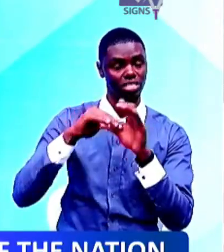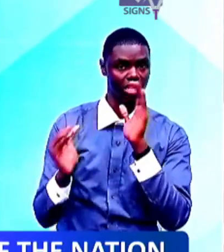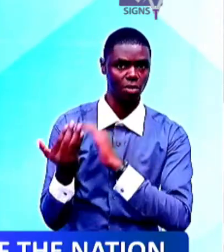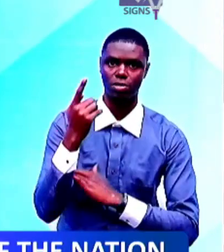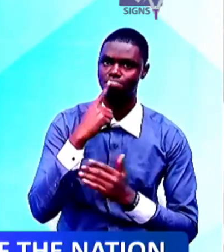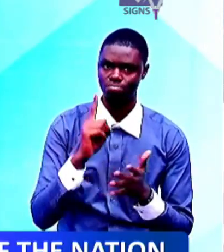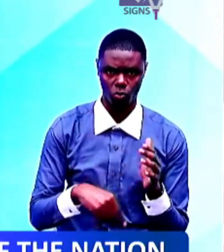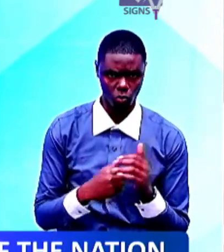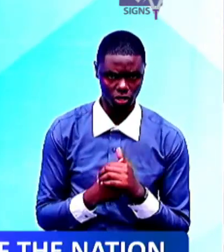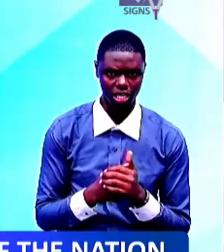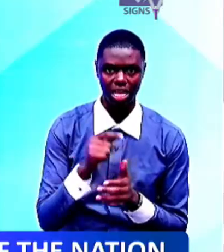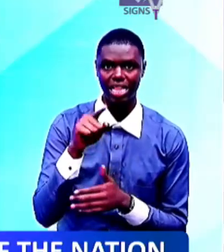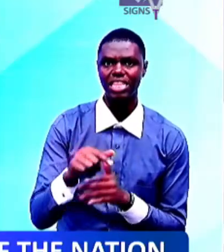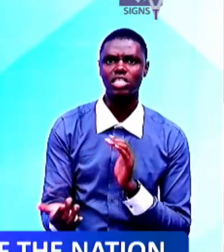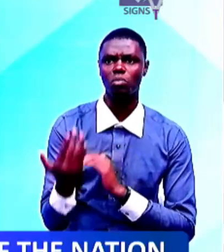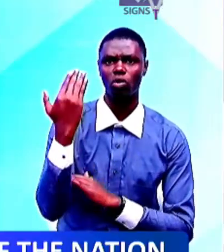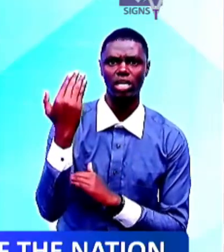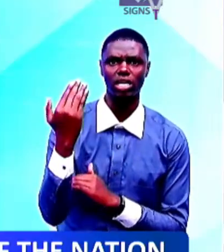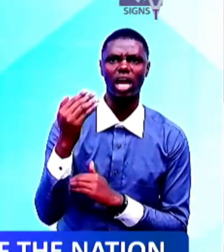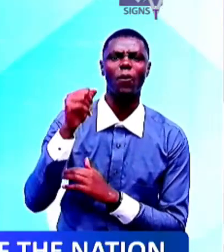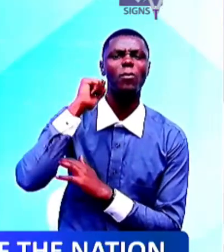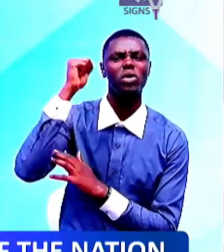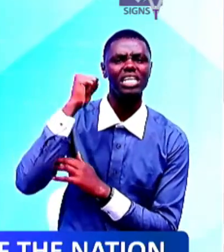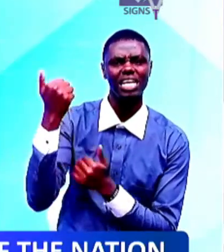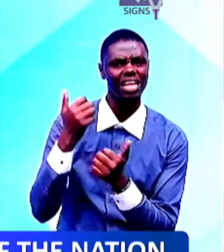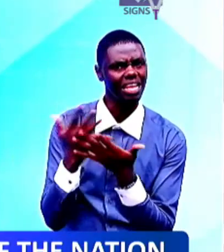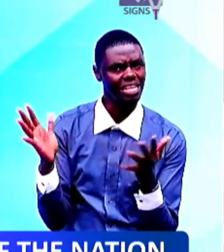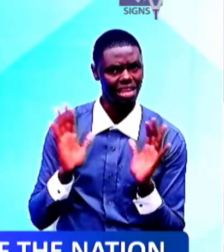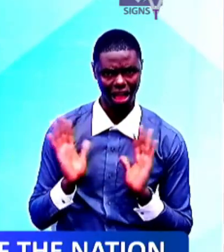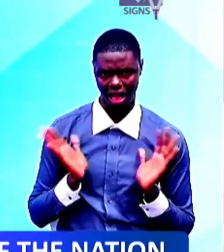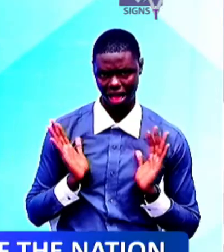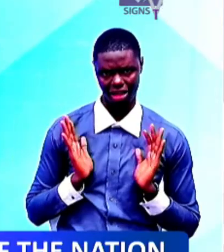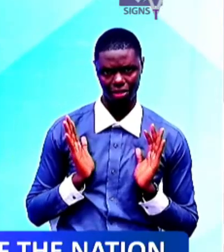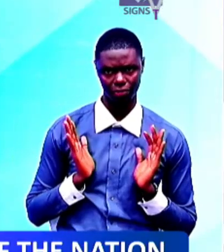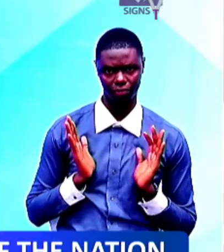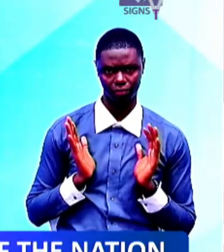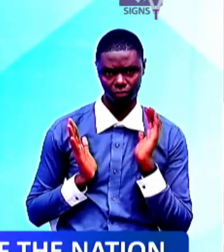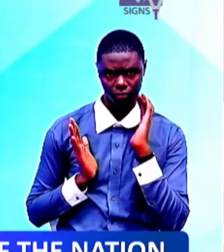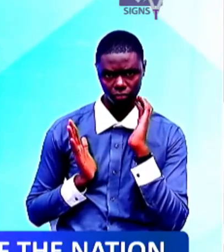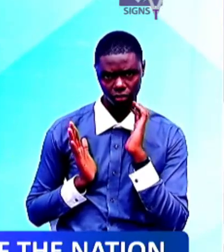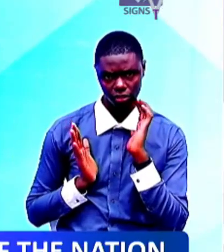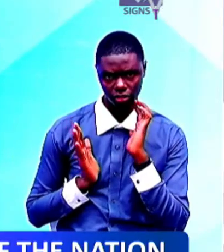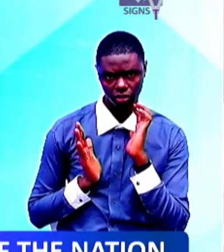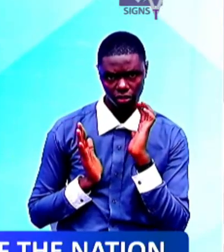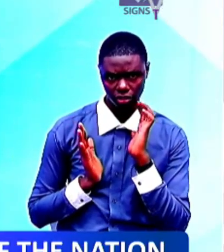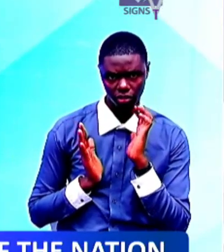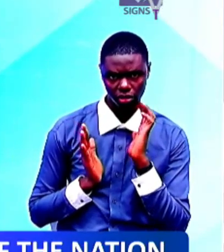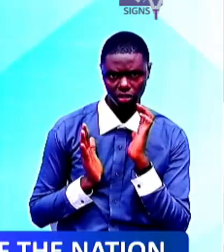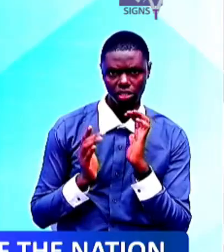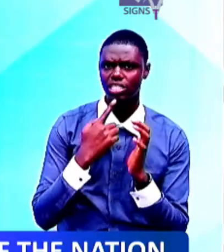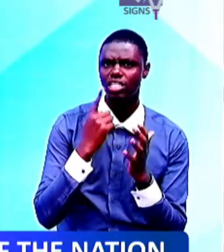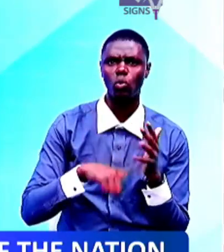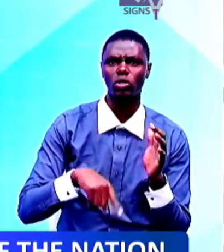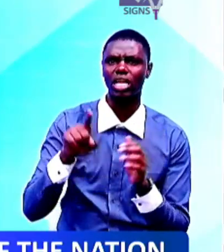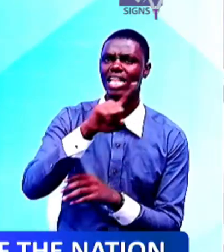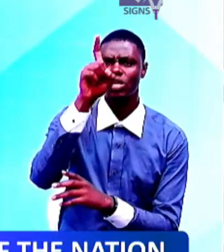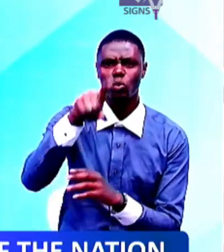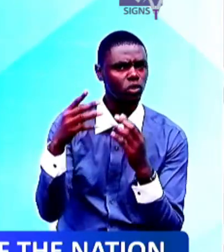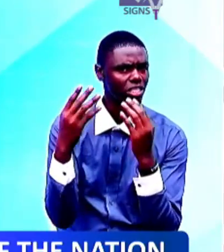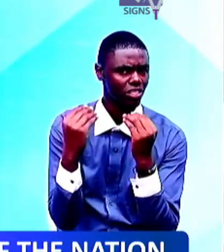he said, this morning I'm not going to politicize anything. And he's going to, and he said that the question is very